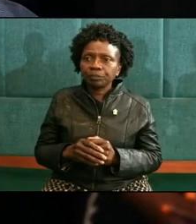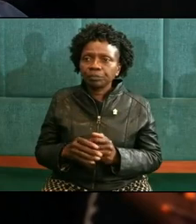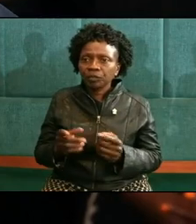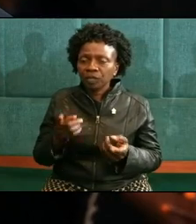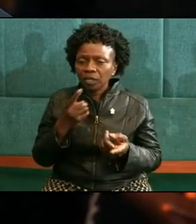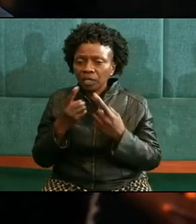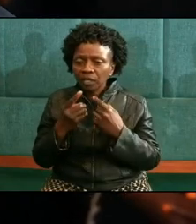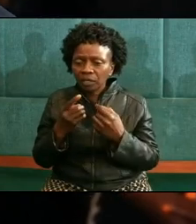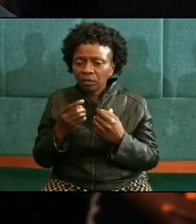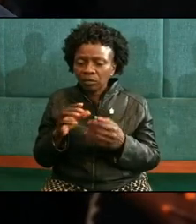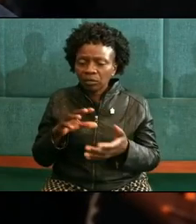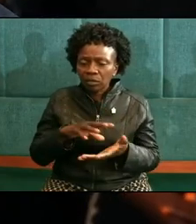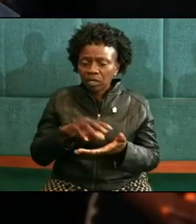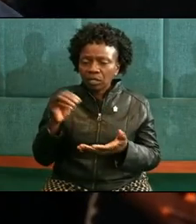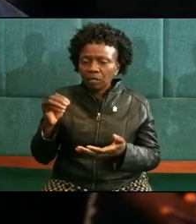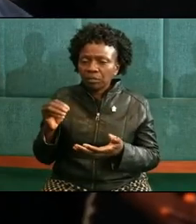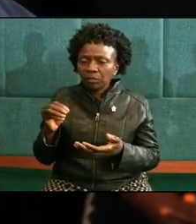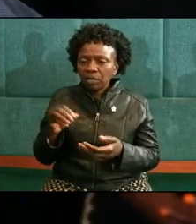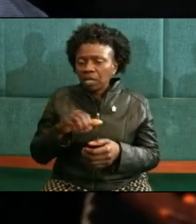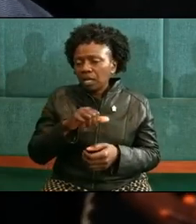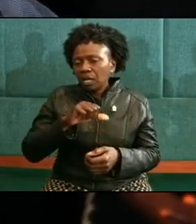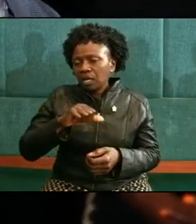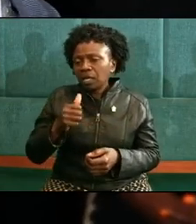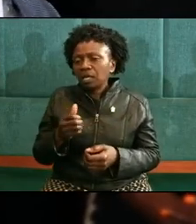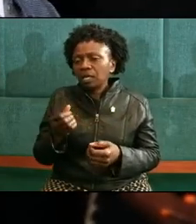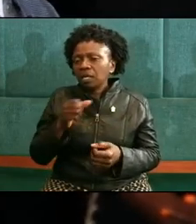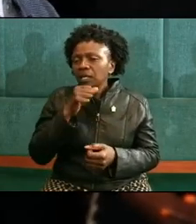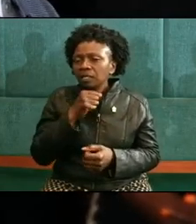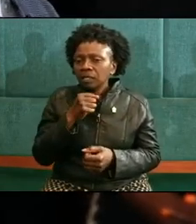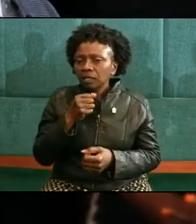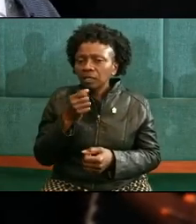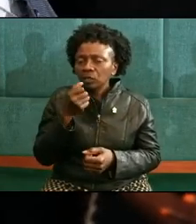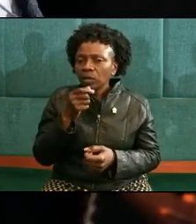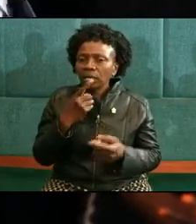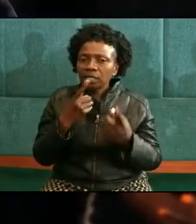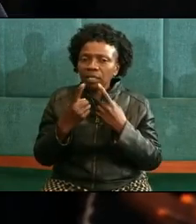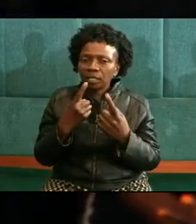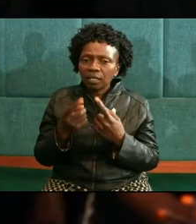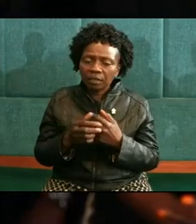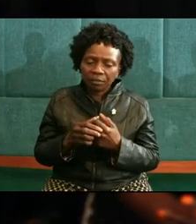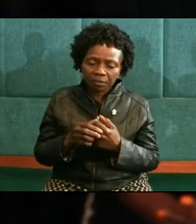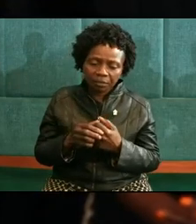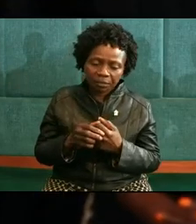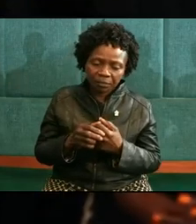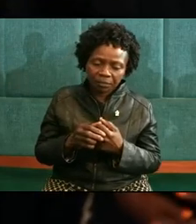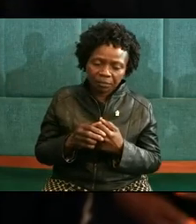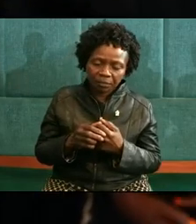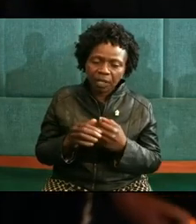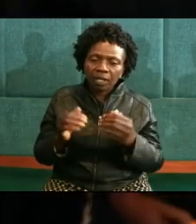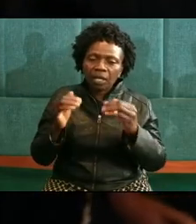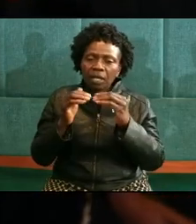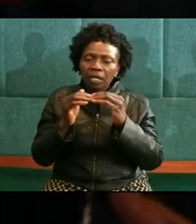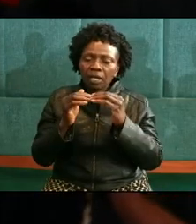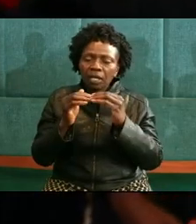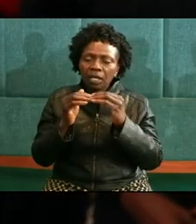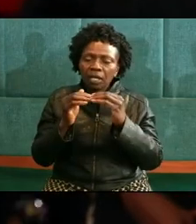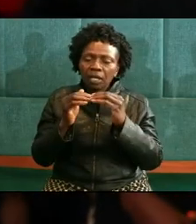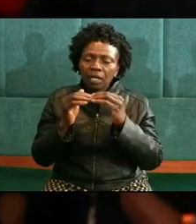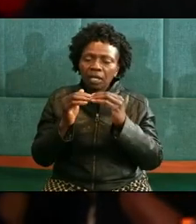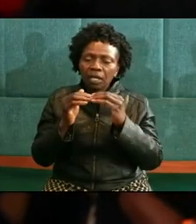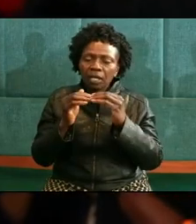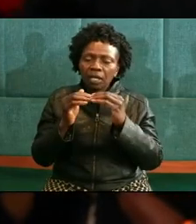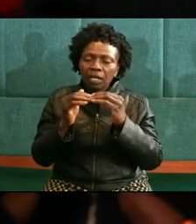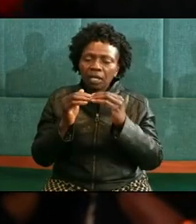Satan, take them at any age. So I said, why is there an age limit for heaven and there's